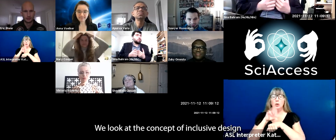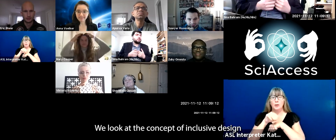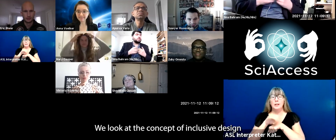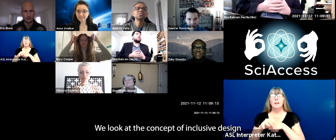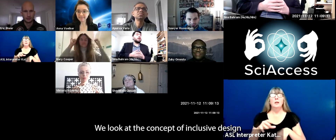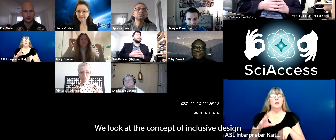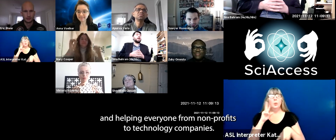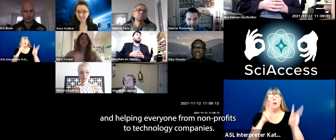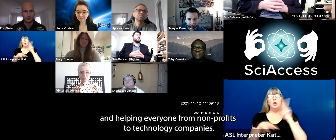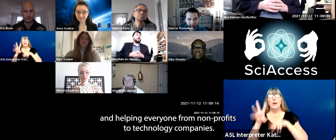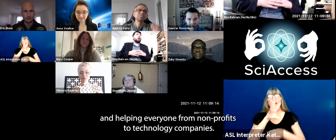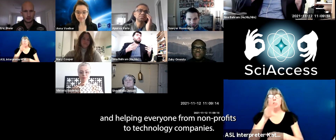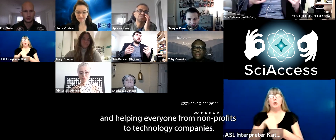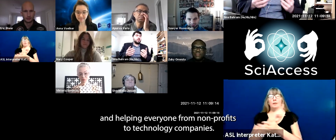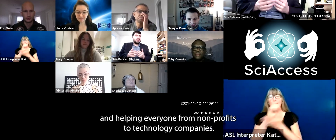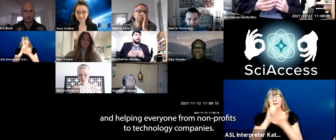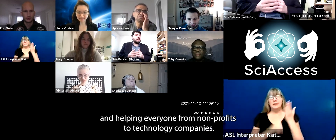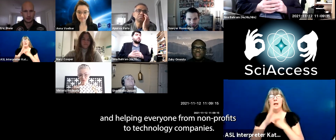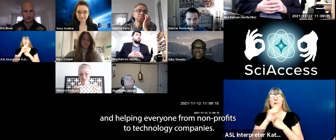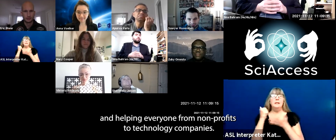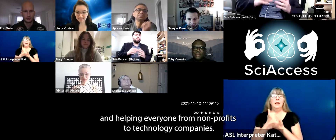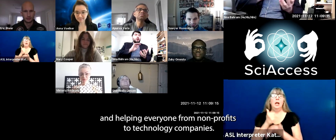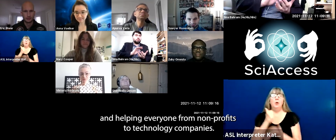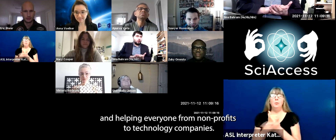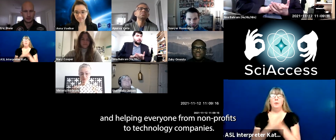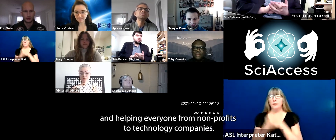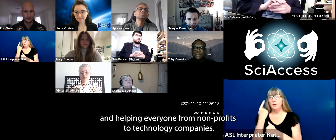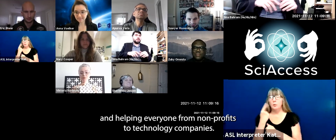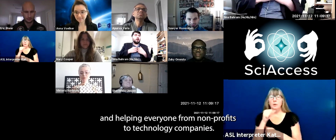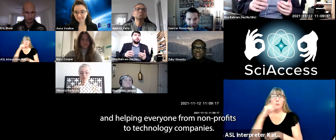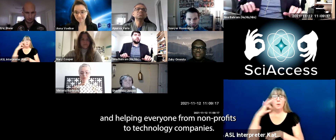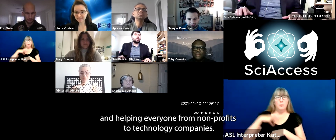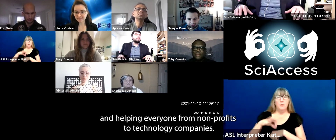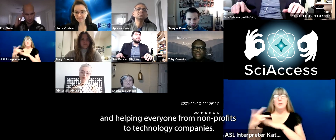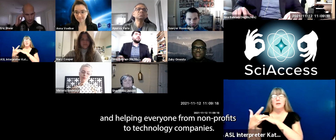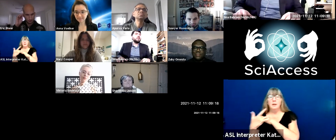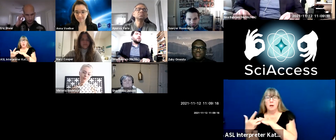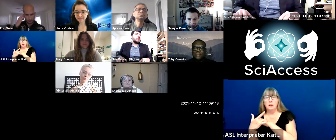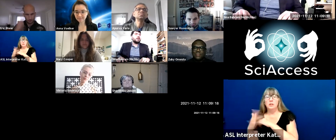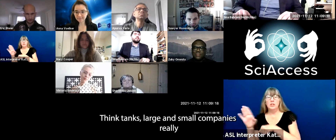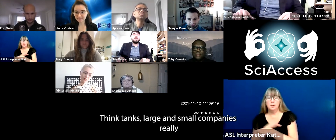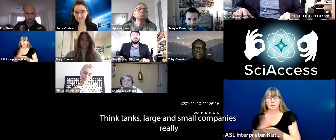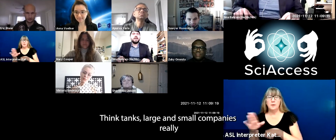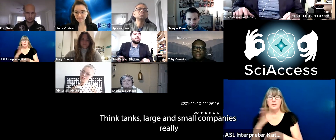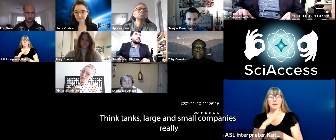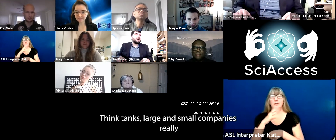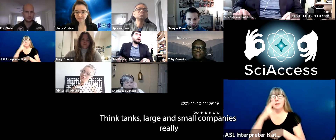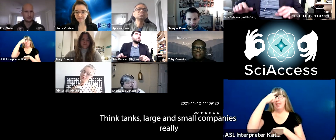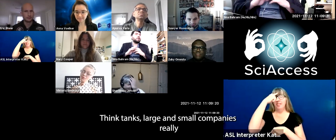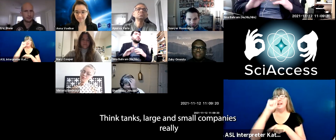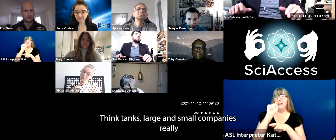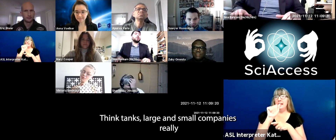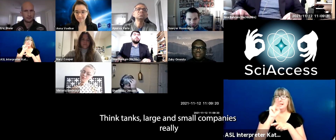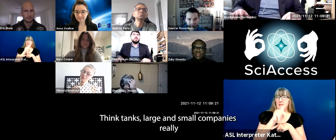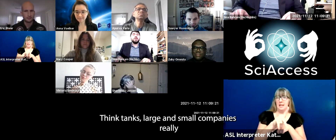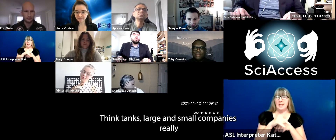of inclusive design and helping everyone from nonprofits to technology companies, think tanks,